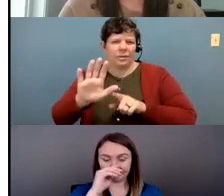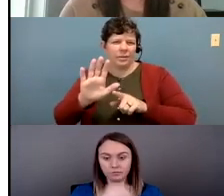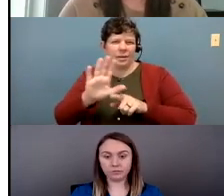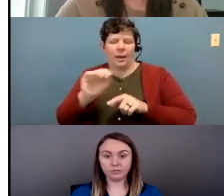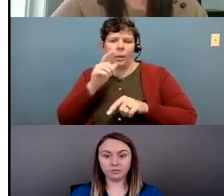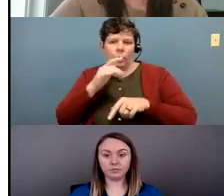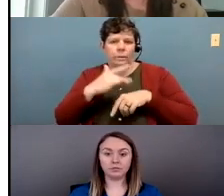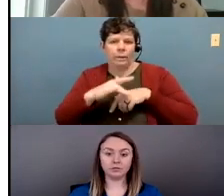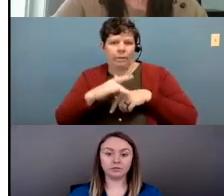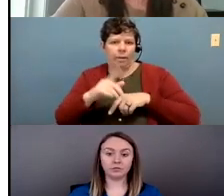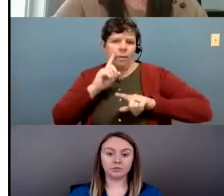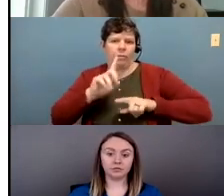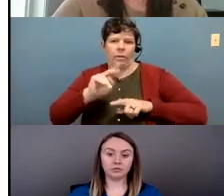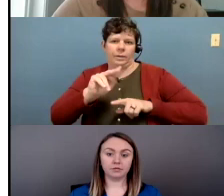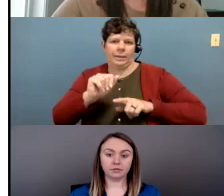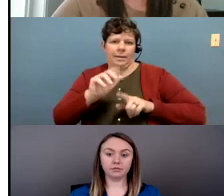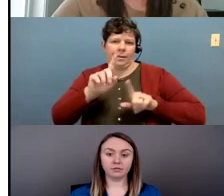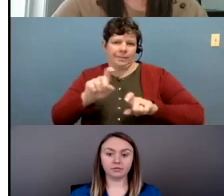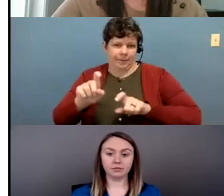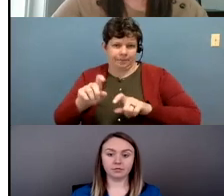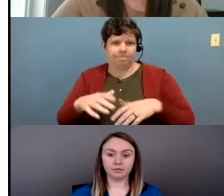available relatives.